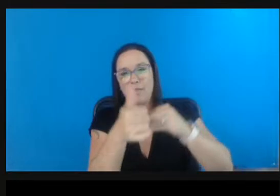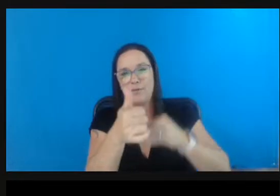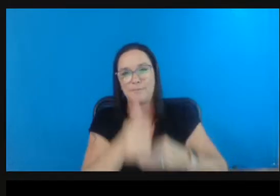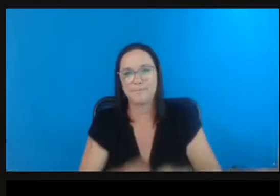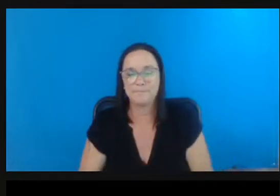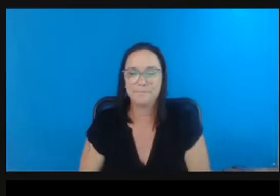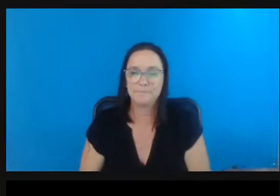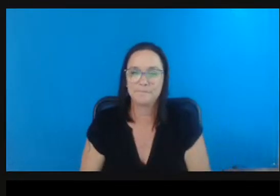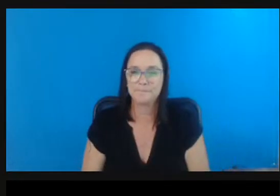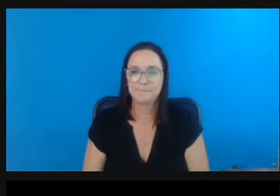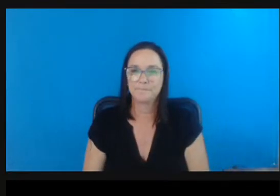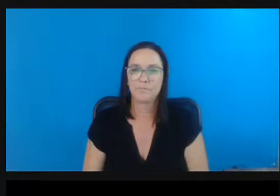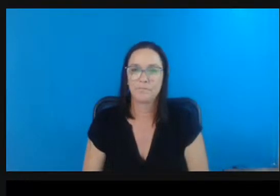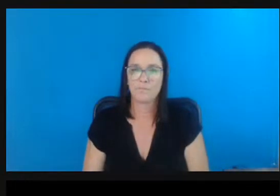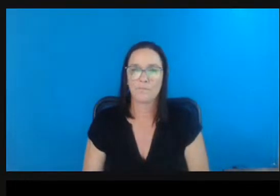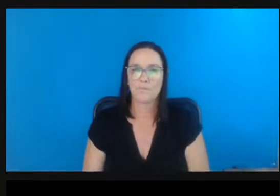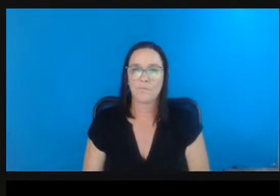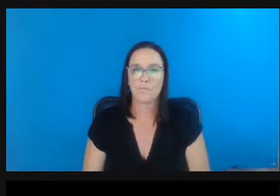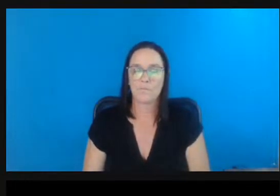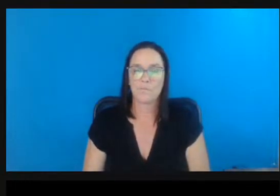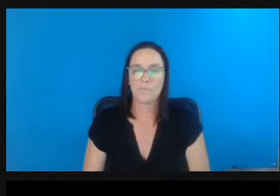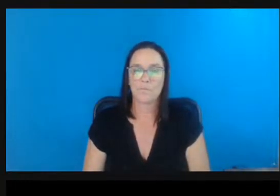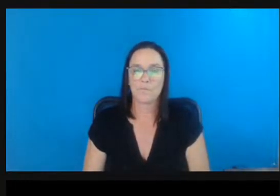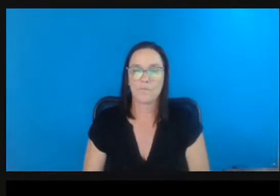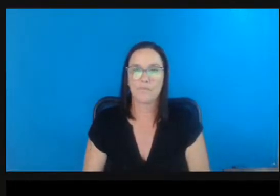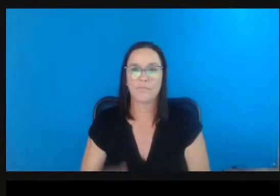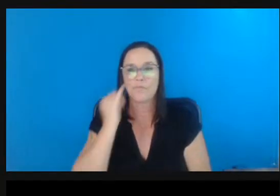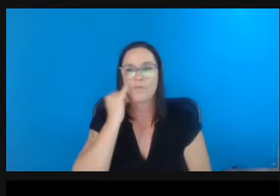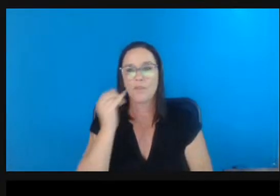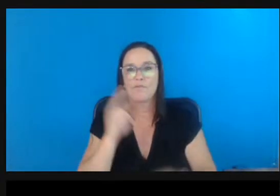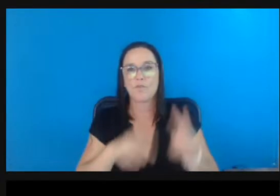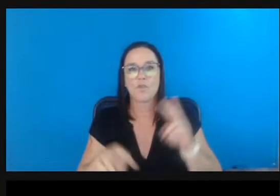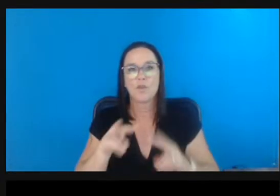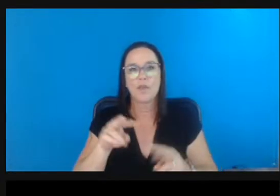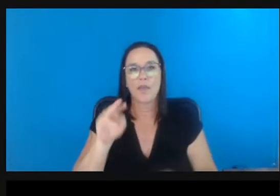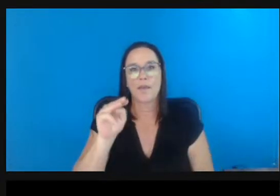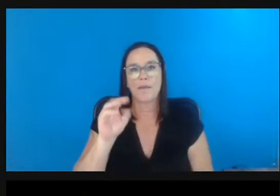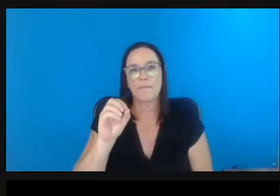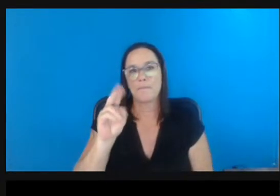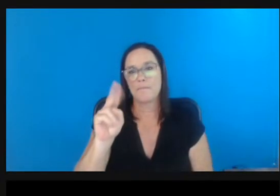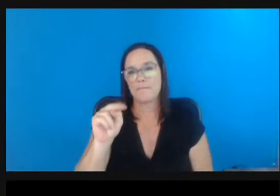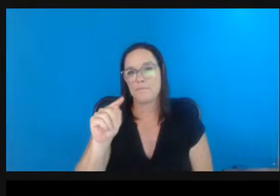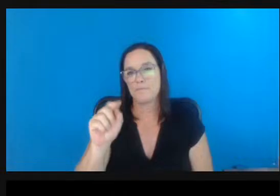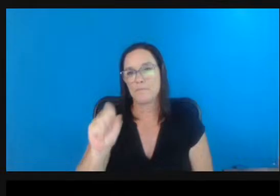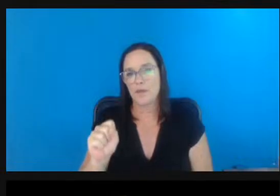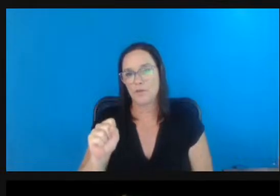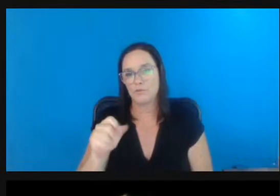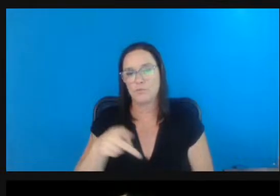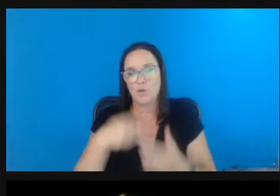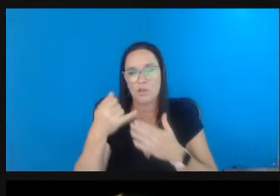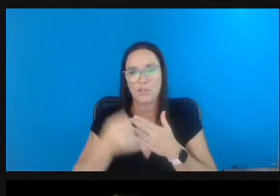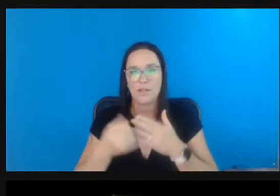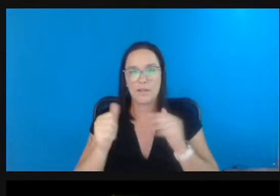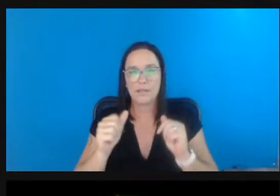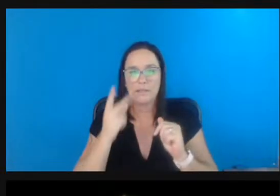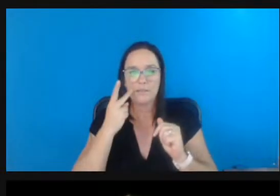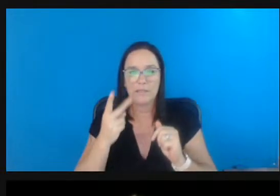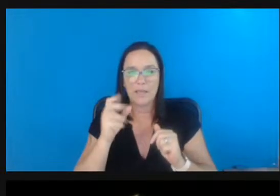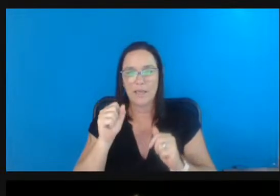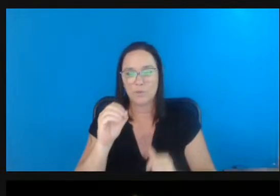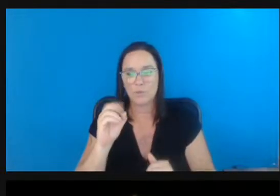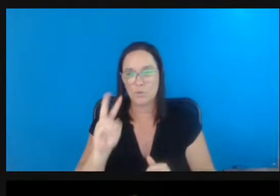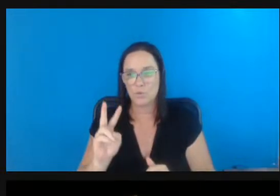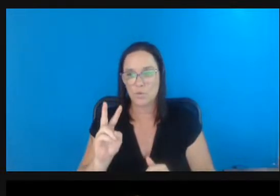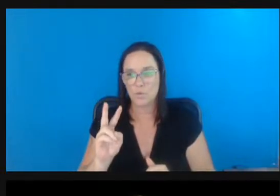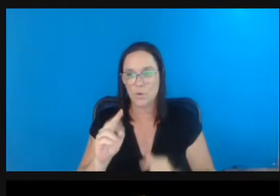here. And if we look at our MOUNTS project that sometimes captures this SO2 emission, let's